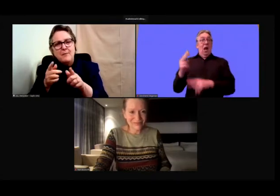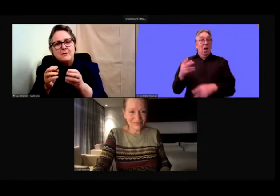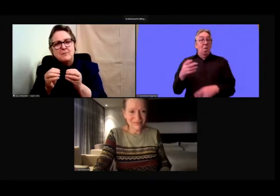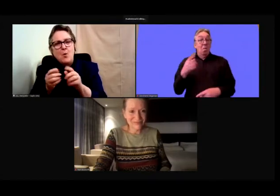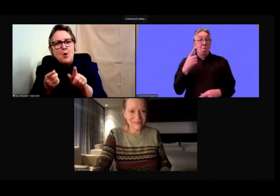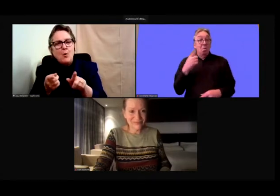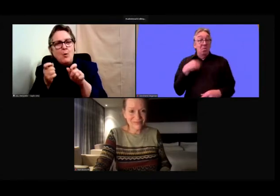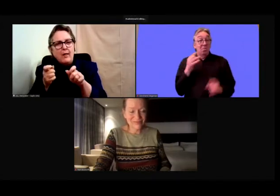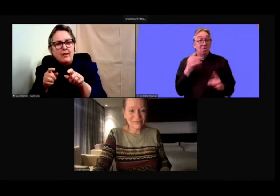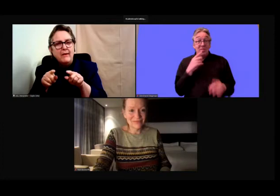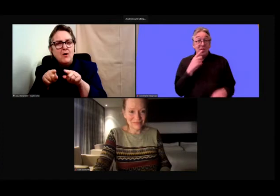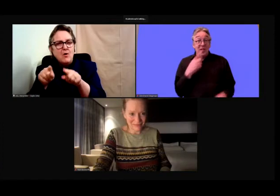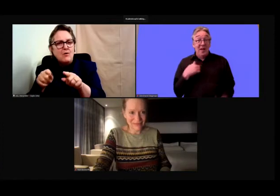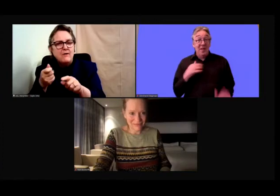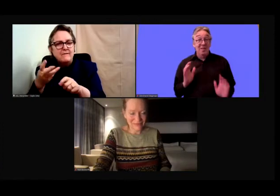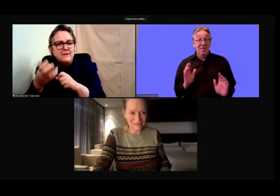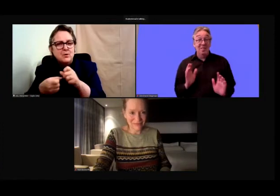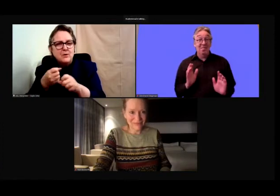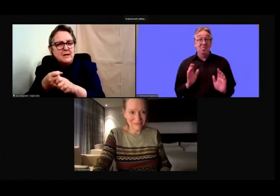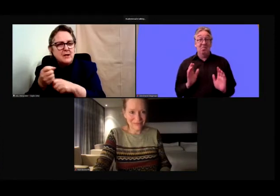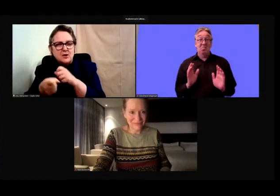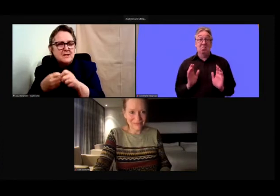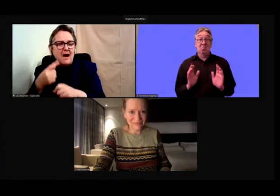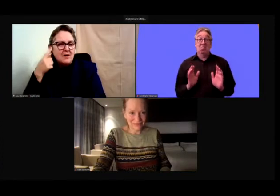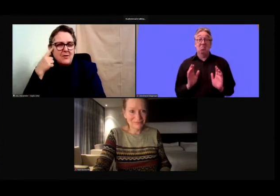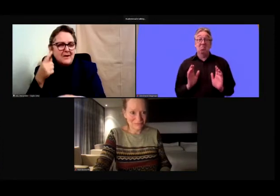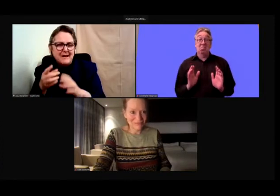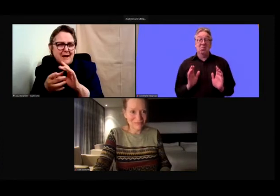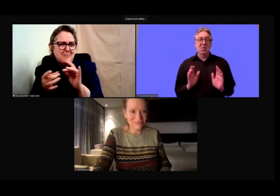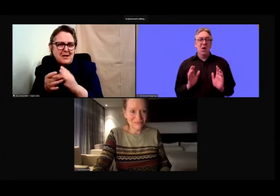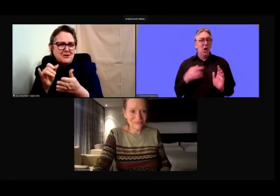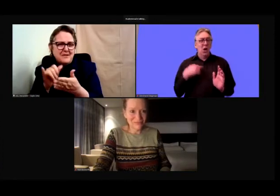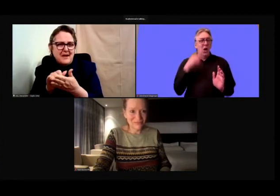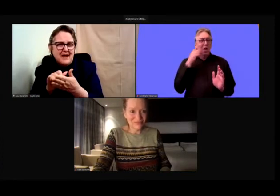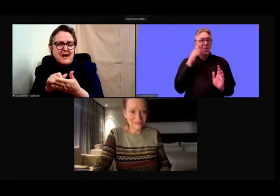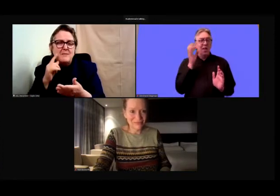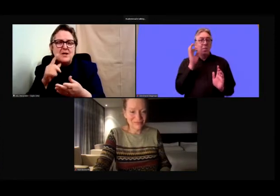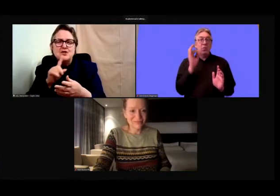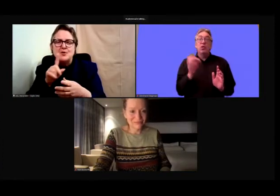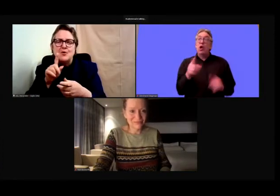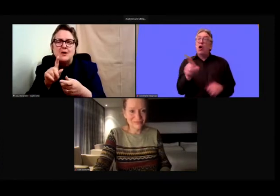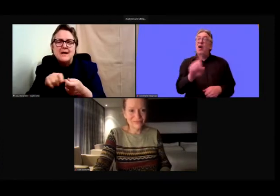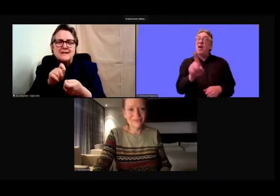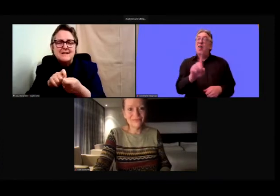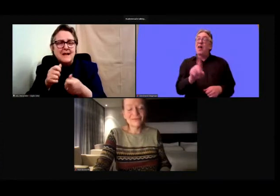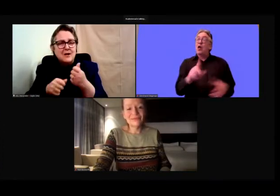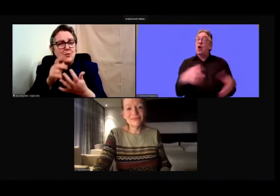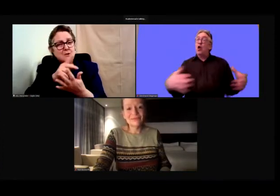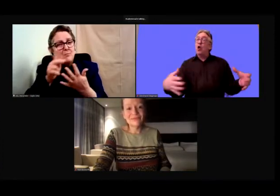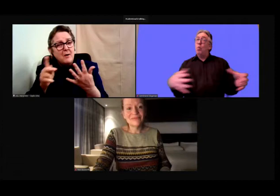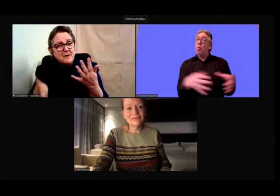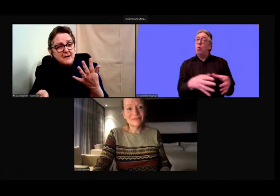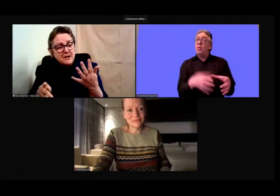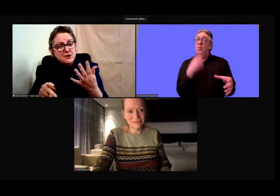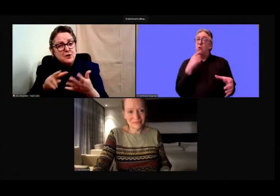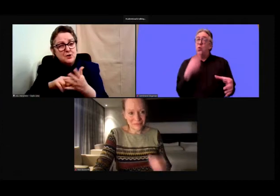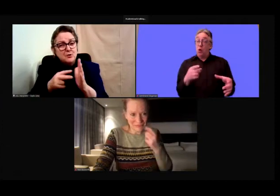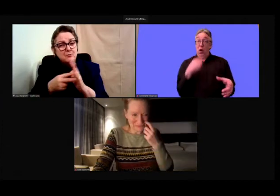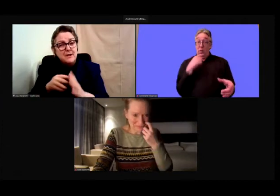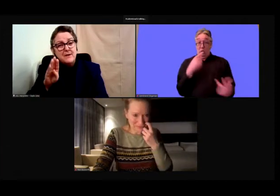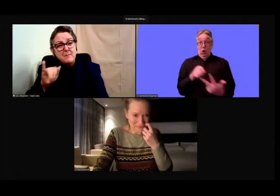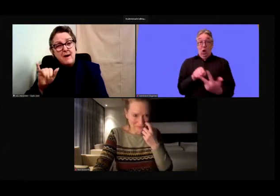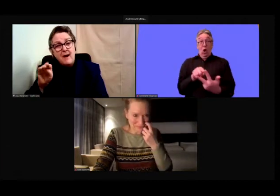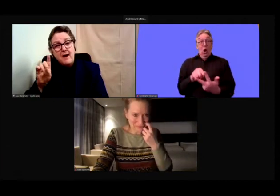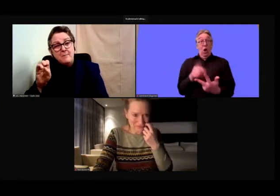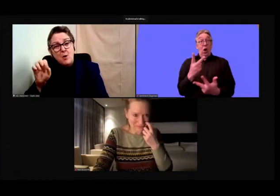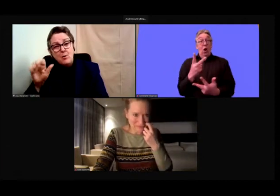So, because yeah, I'm not sure exactly on which population you're actually addressing, if it's the bimodal bilinguals,